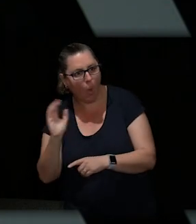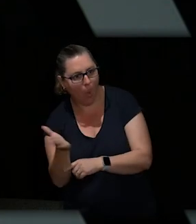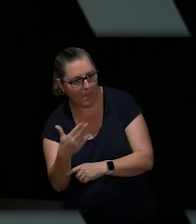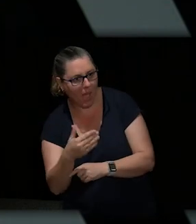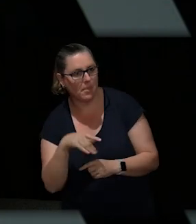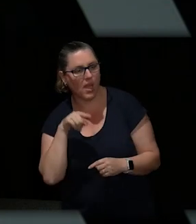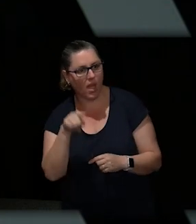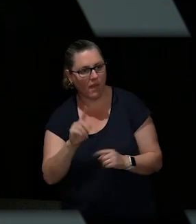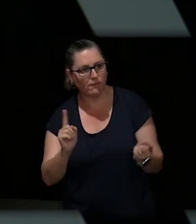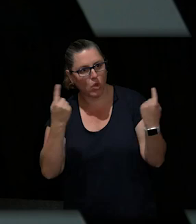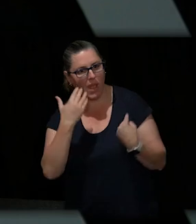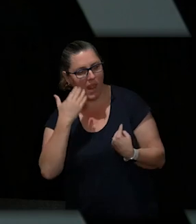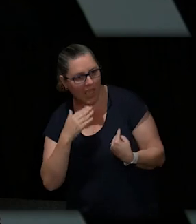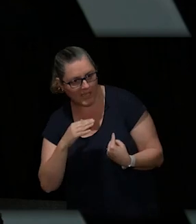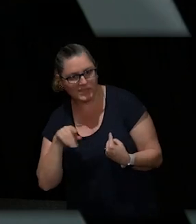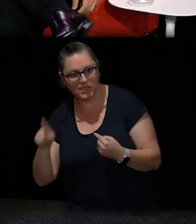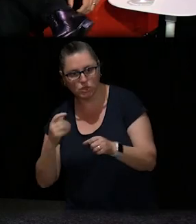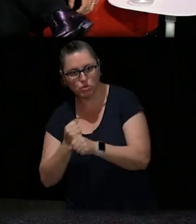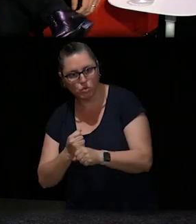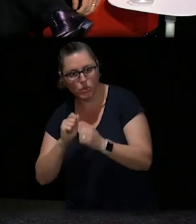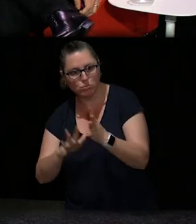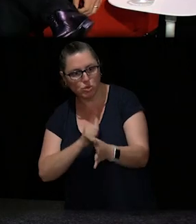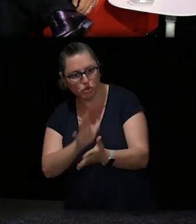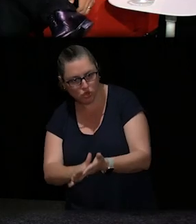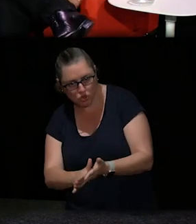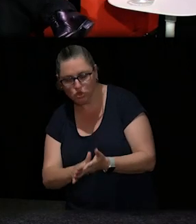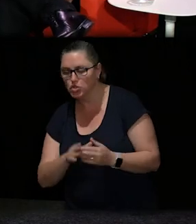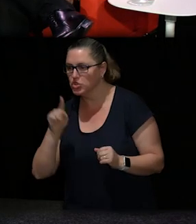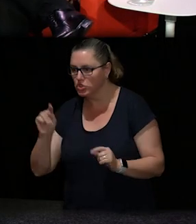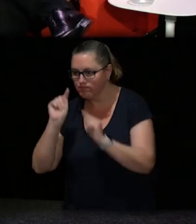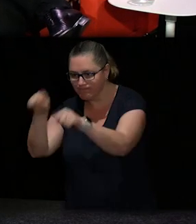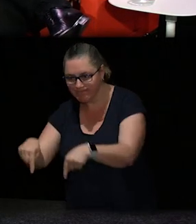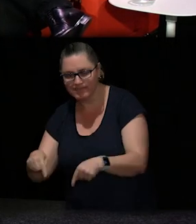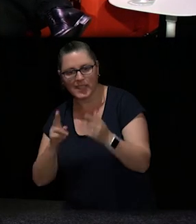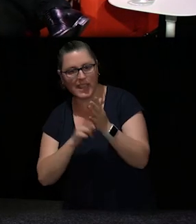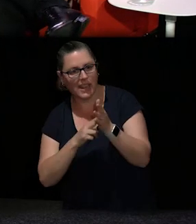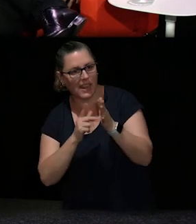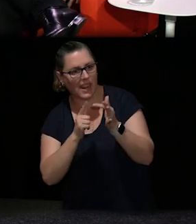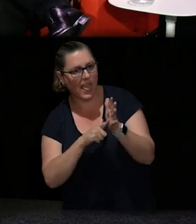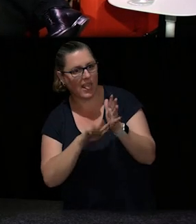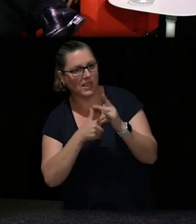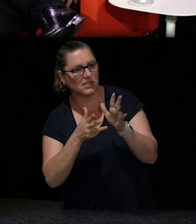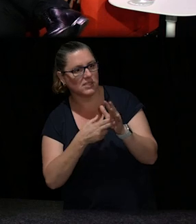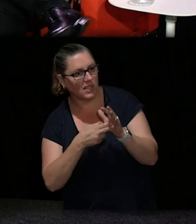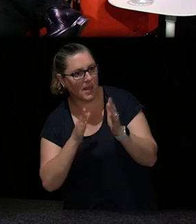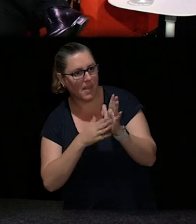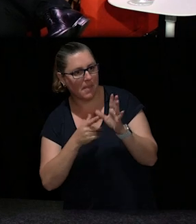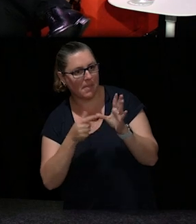Mandela's funeral. He played a round of golf with Obama and got psychically